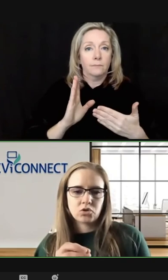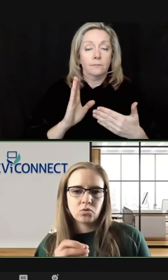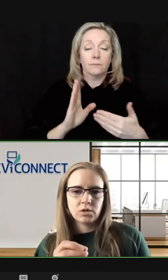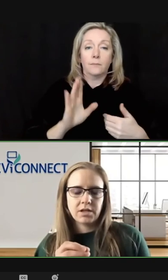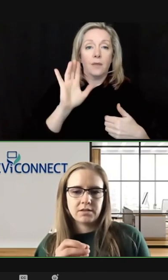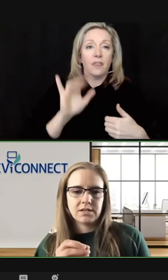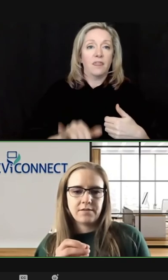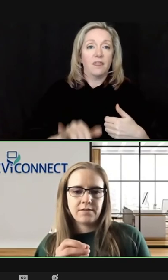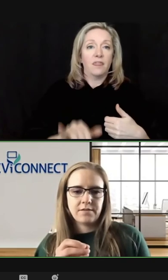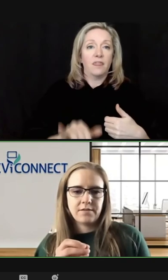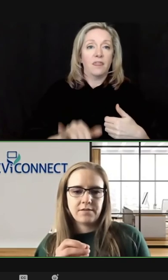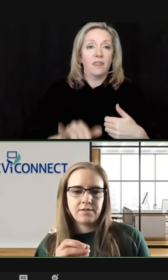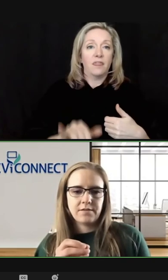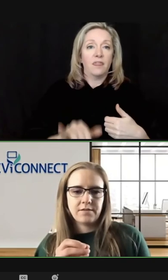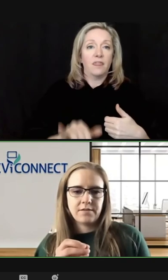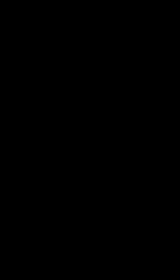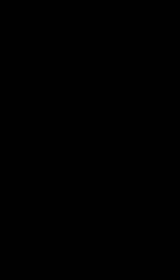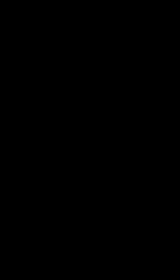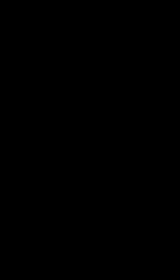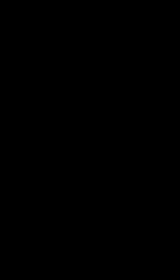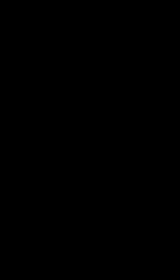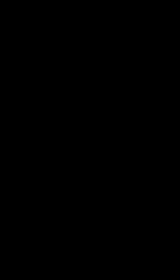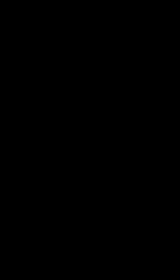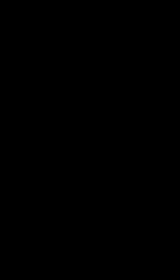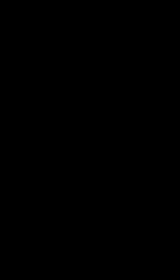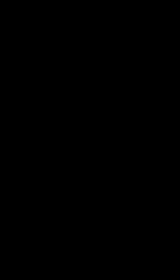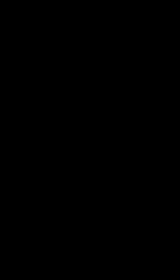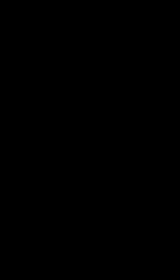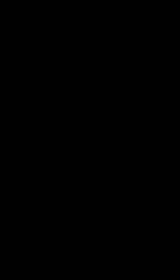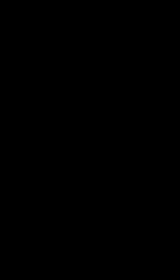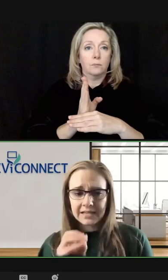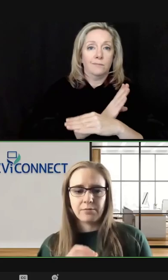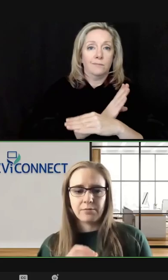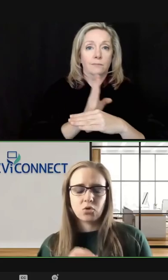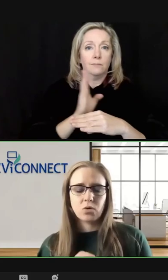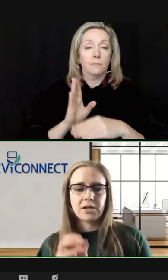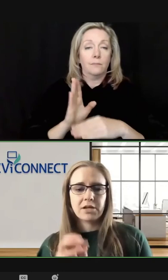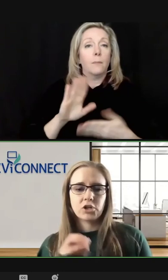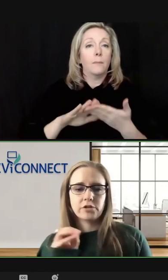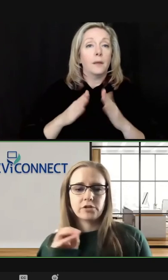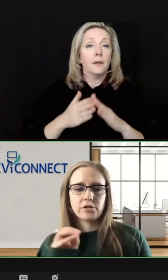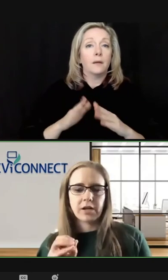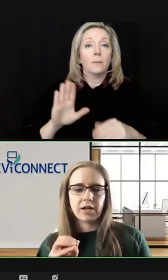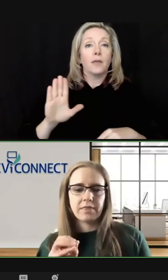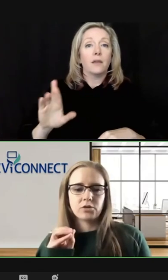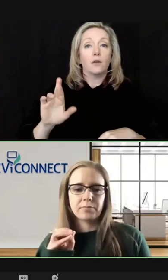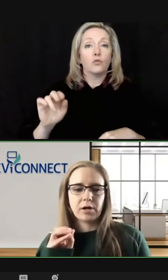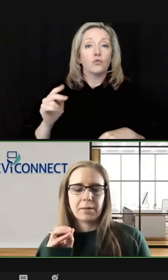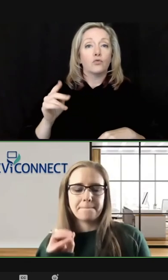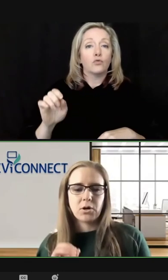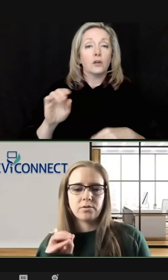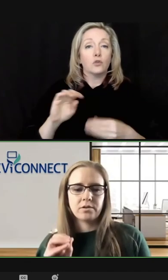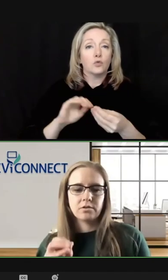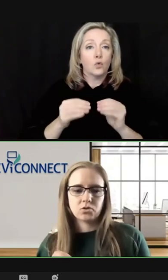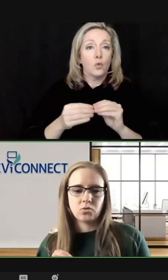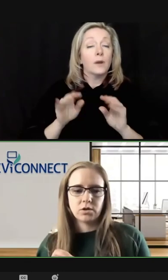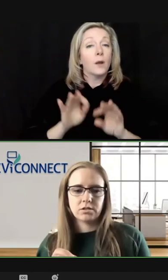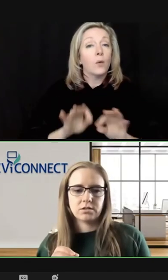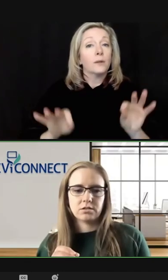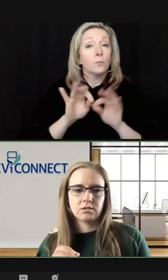your student scores on the Cvi Range, right? So that is their Cvi Range score. Make sure you're reporting, again, that you're reporting